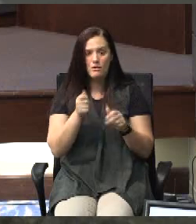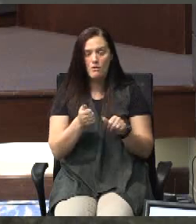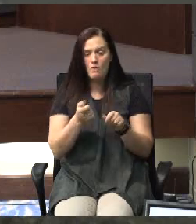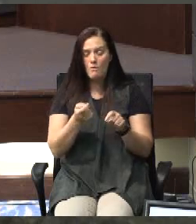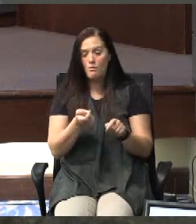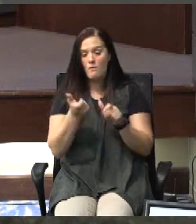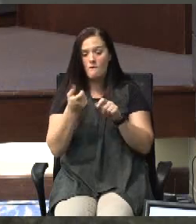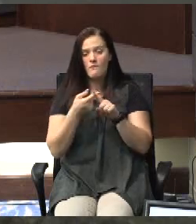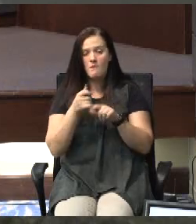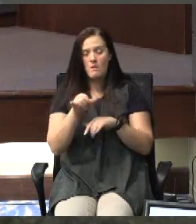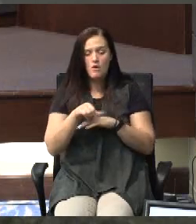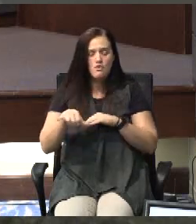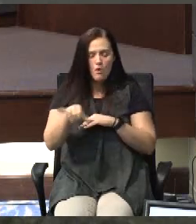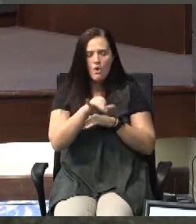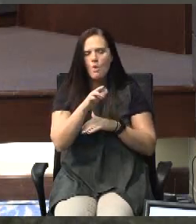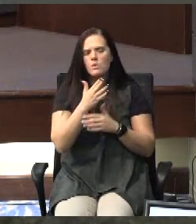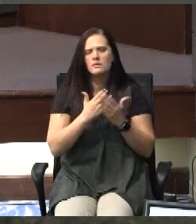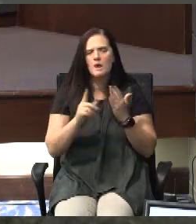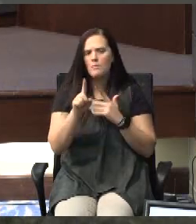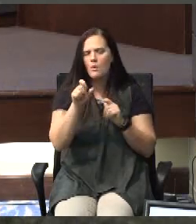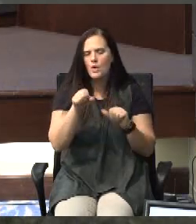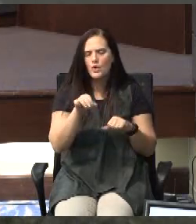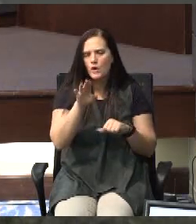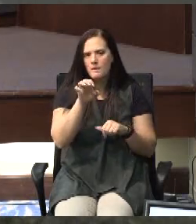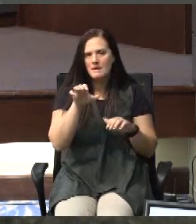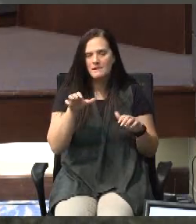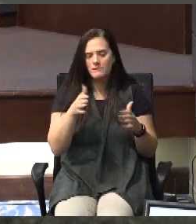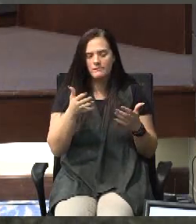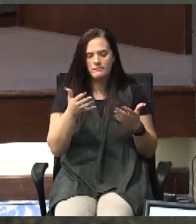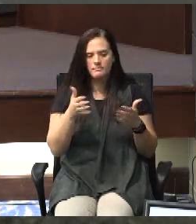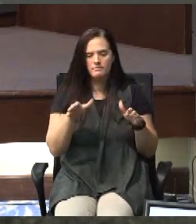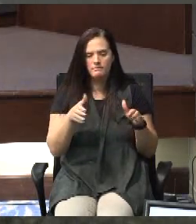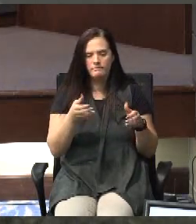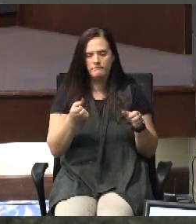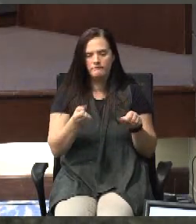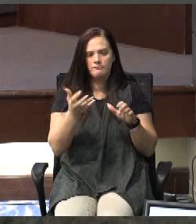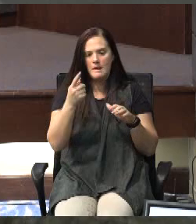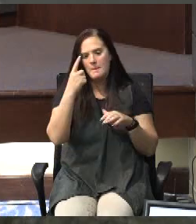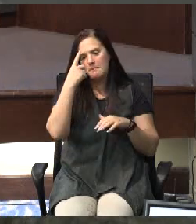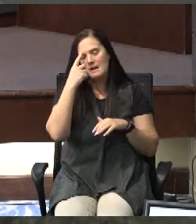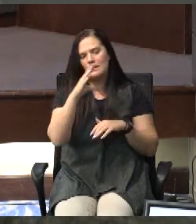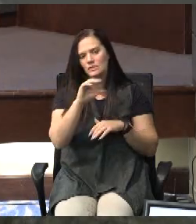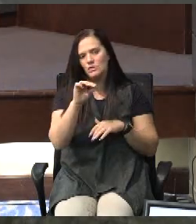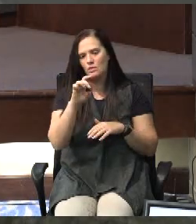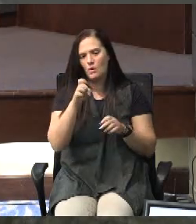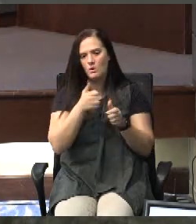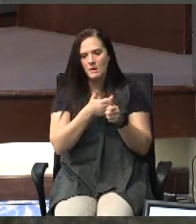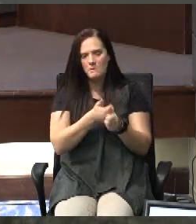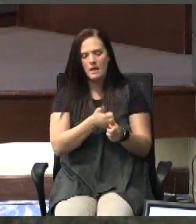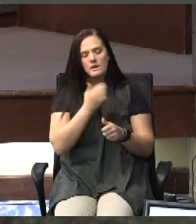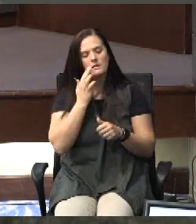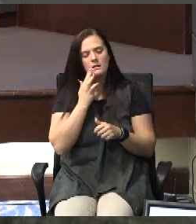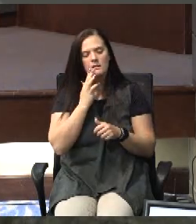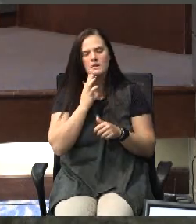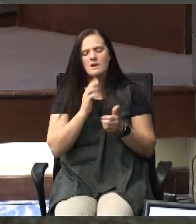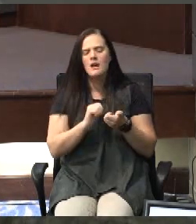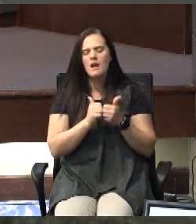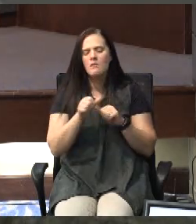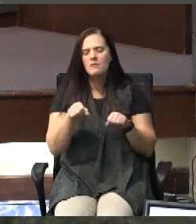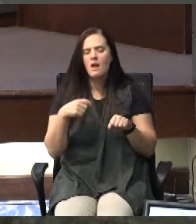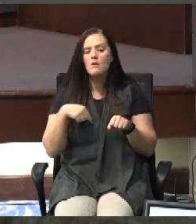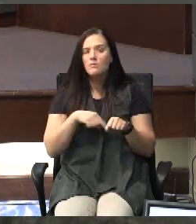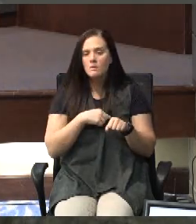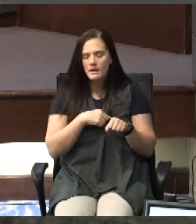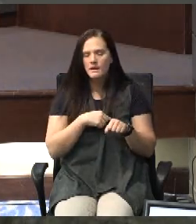yard or somewhere where it can be done away with because of code compliance. So how can